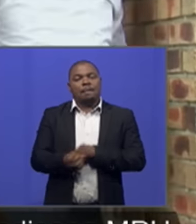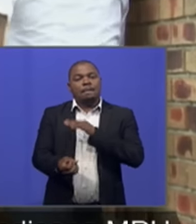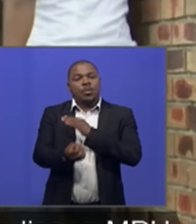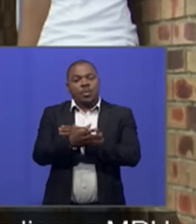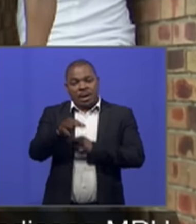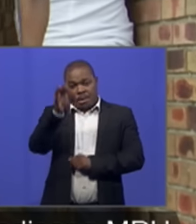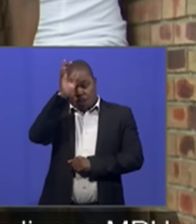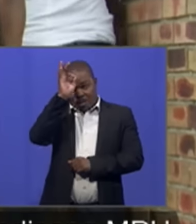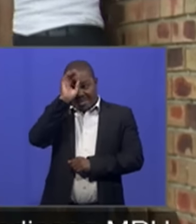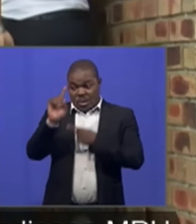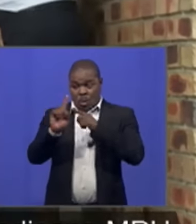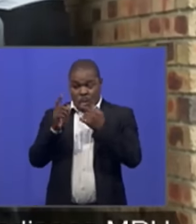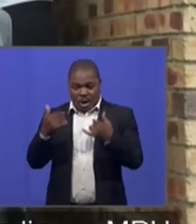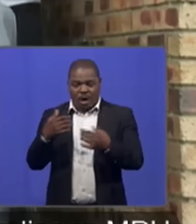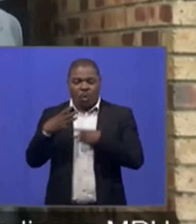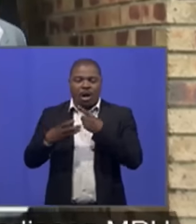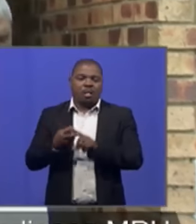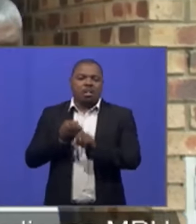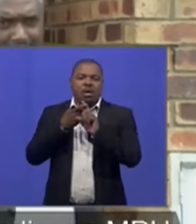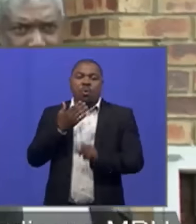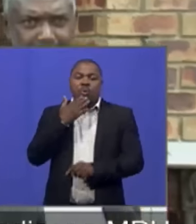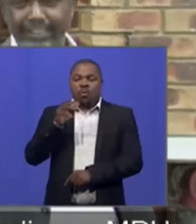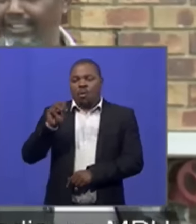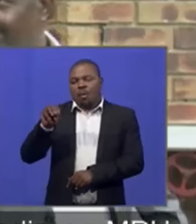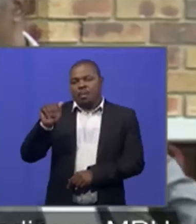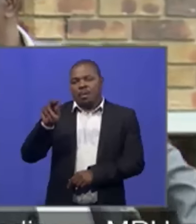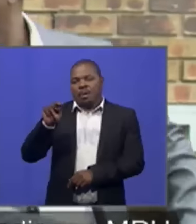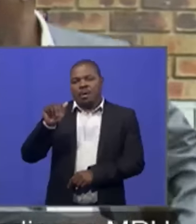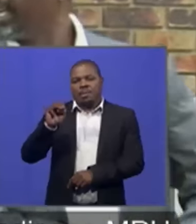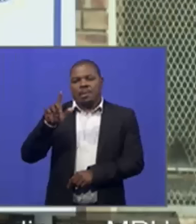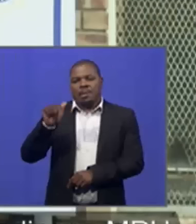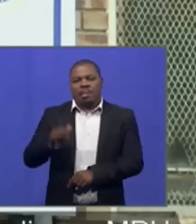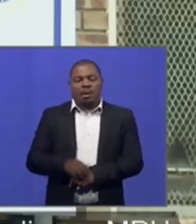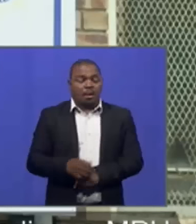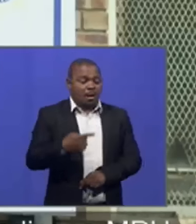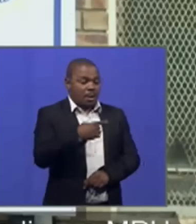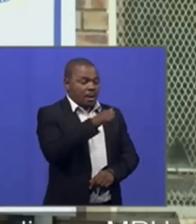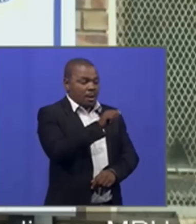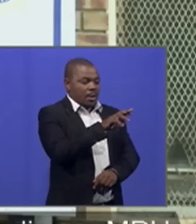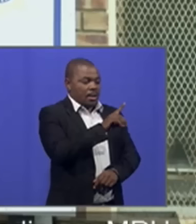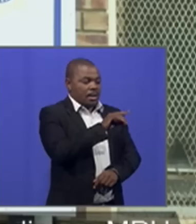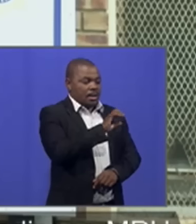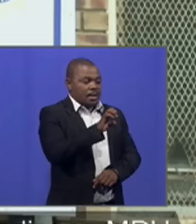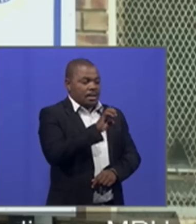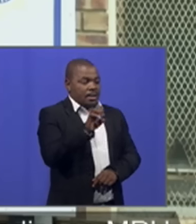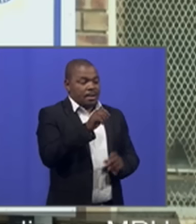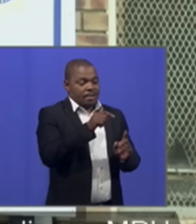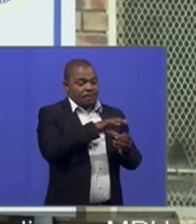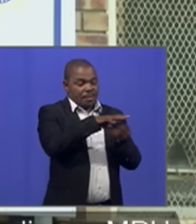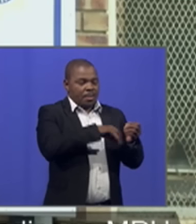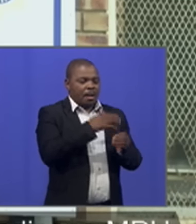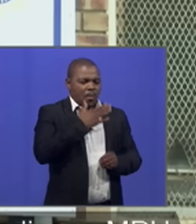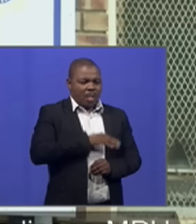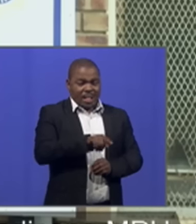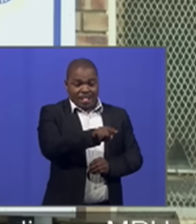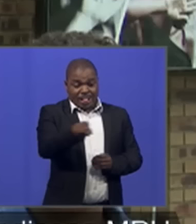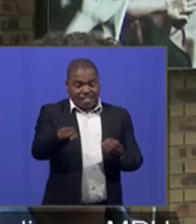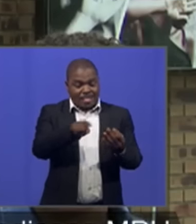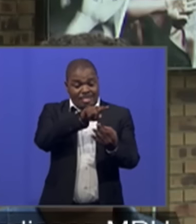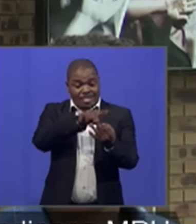mošomong Daphne Manamela. Lapa la ga Gadi le nyaka go tšeiwa magato kgatlhanong le maphodisa mararo ao a boletšego ke Manamela.